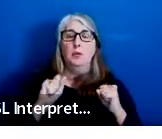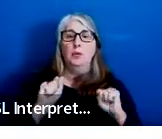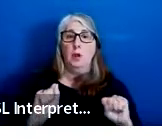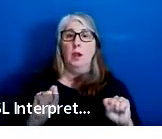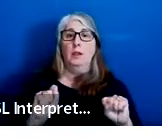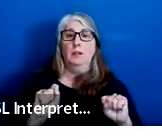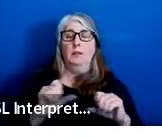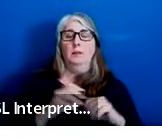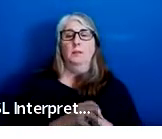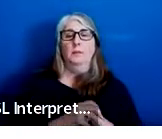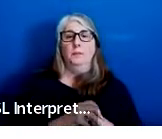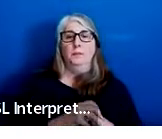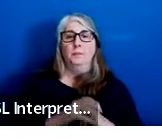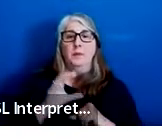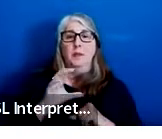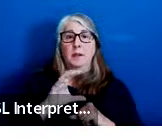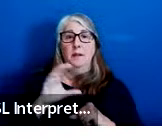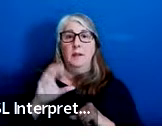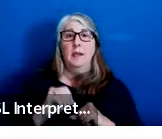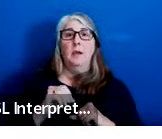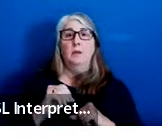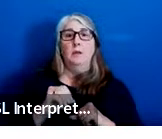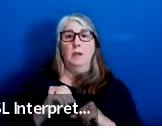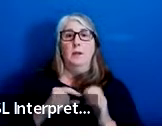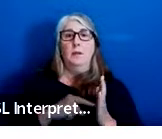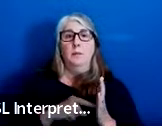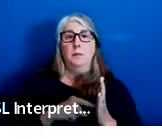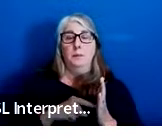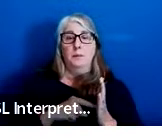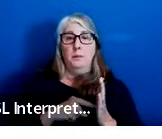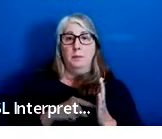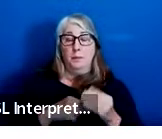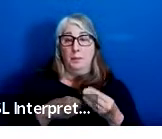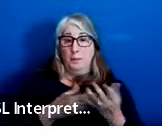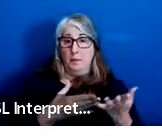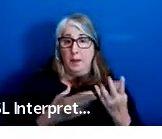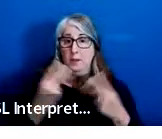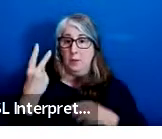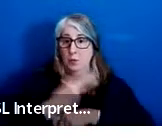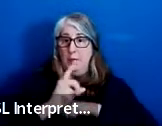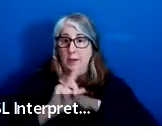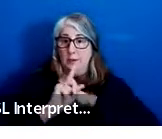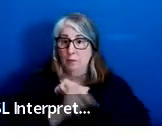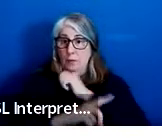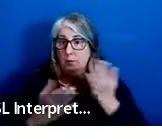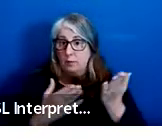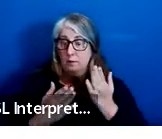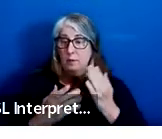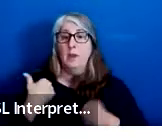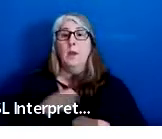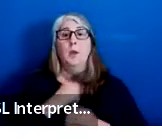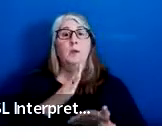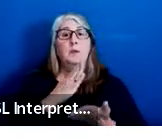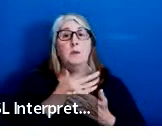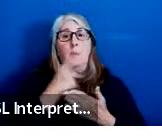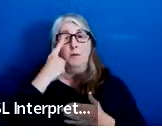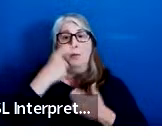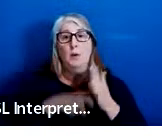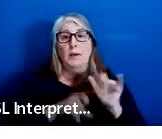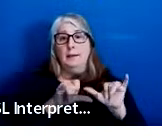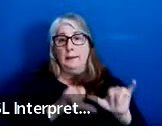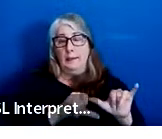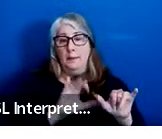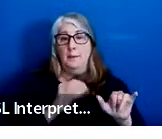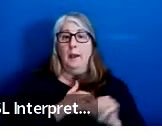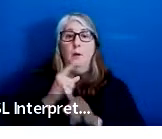the county used to provide 2 days of trash service, and the county stopped providing 2 days of trash service in order to keep prices the same.